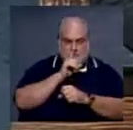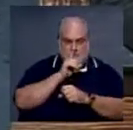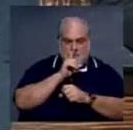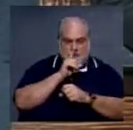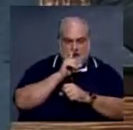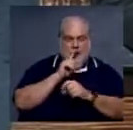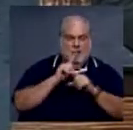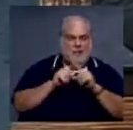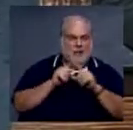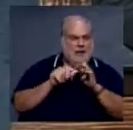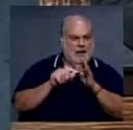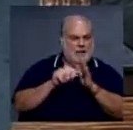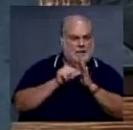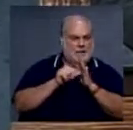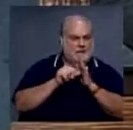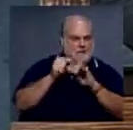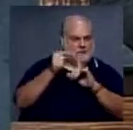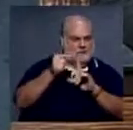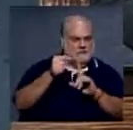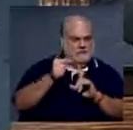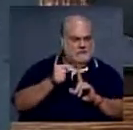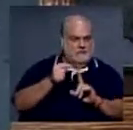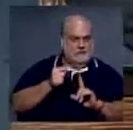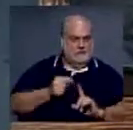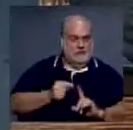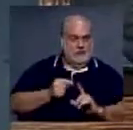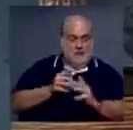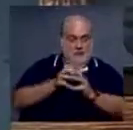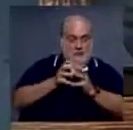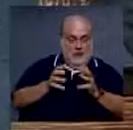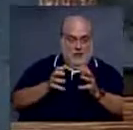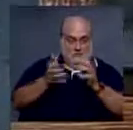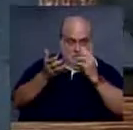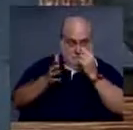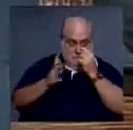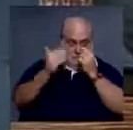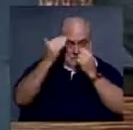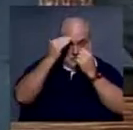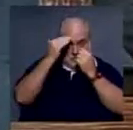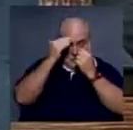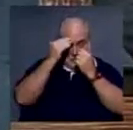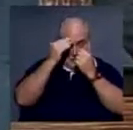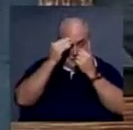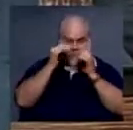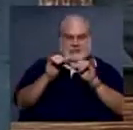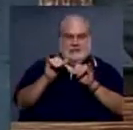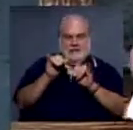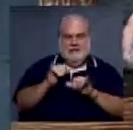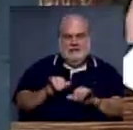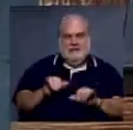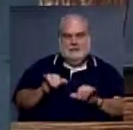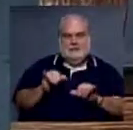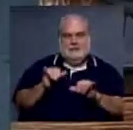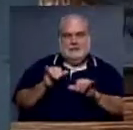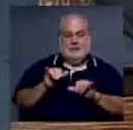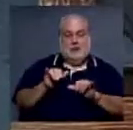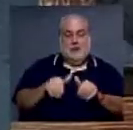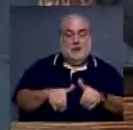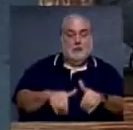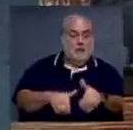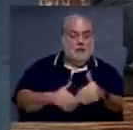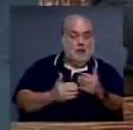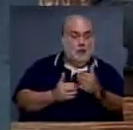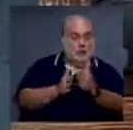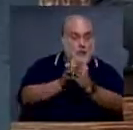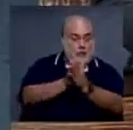highlight, because a lot of it, as you well know, in these is redundant information. But the proposal